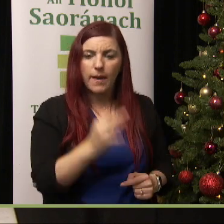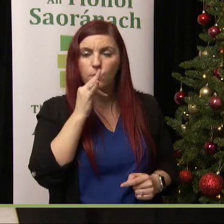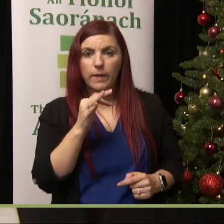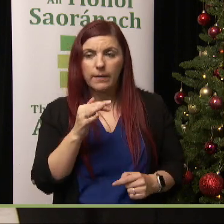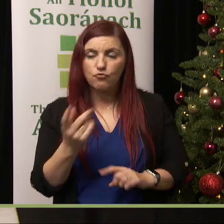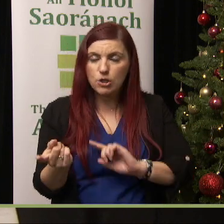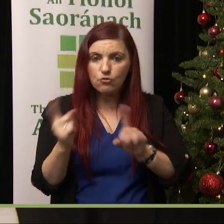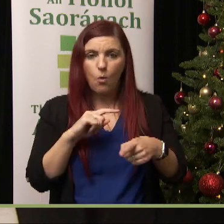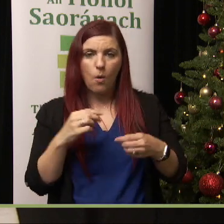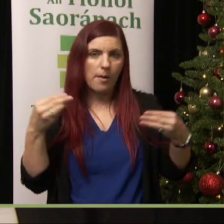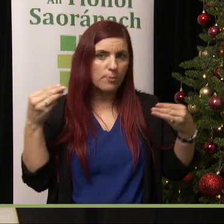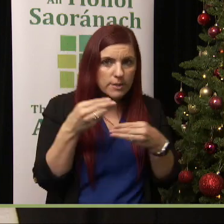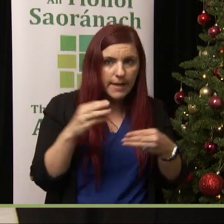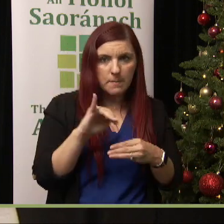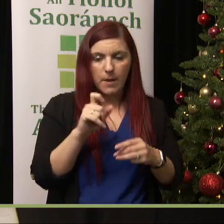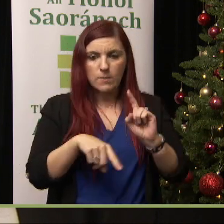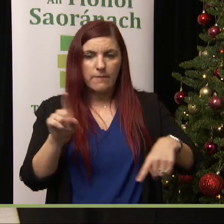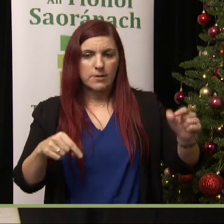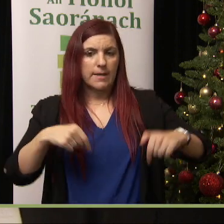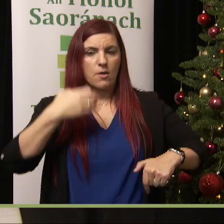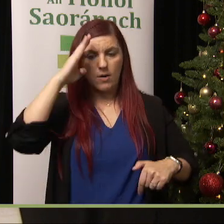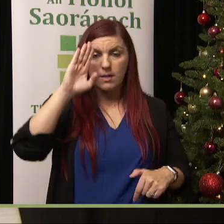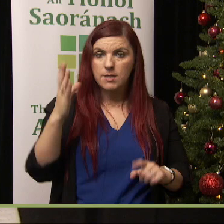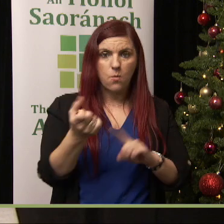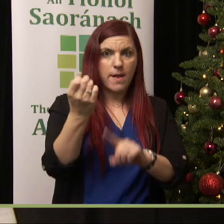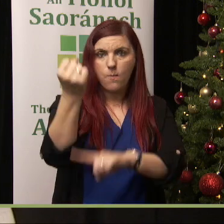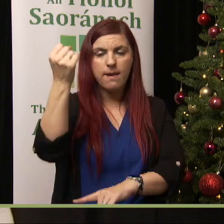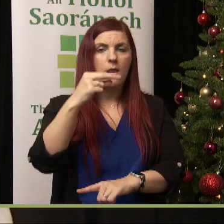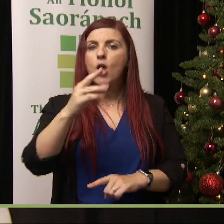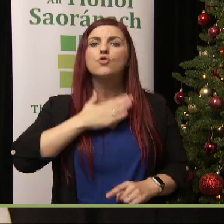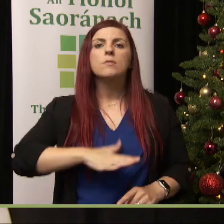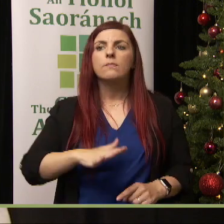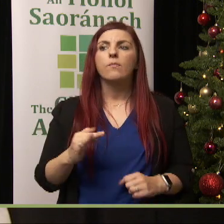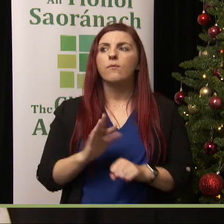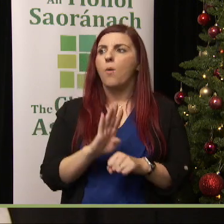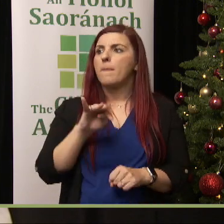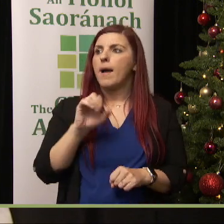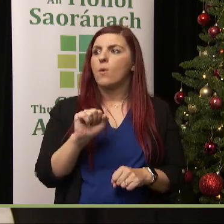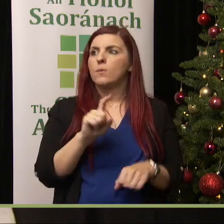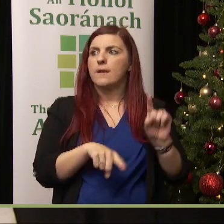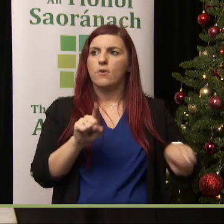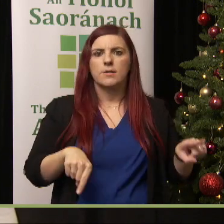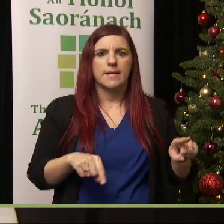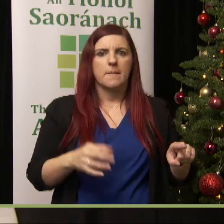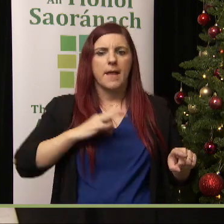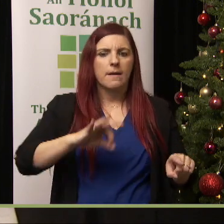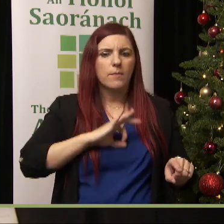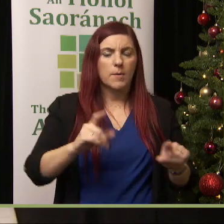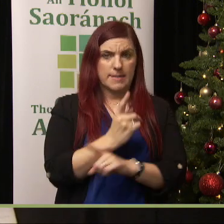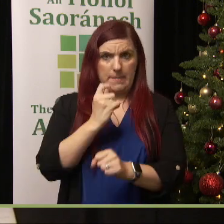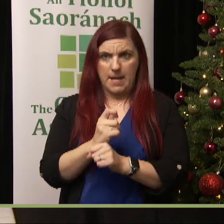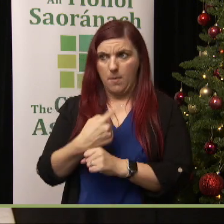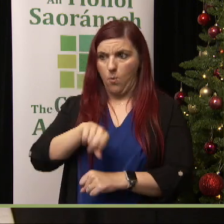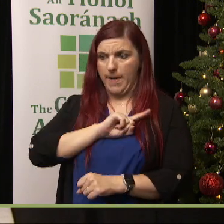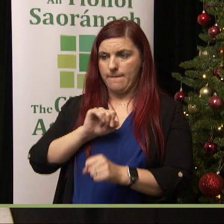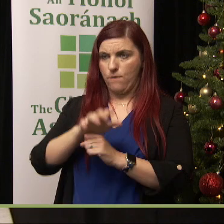Ireland, it is a win-win, not only for everything that biodiversity brings us, it's also a win for climate, not just here,